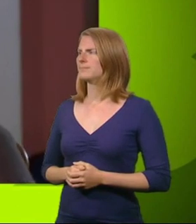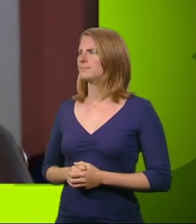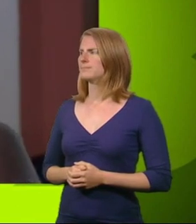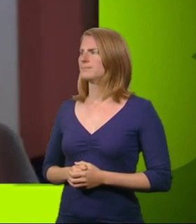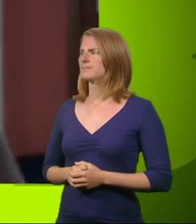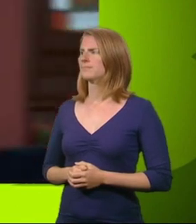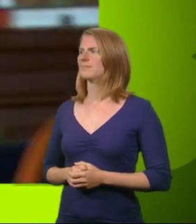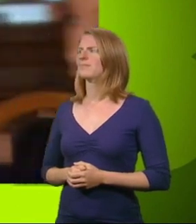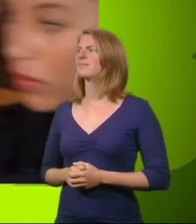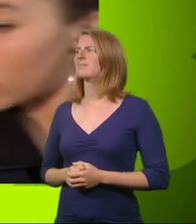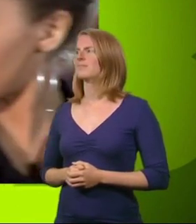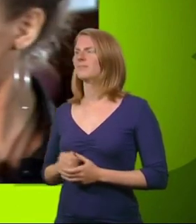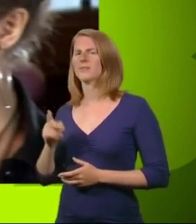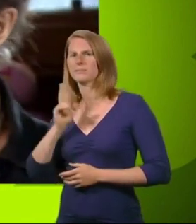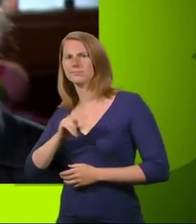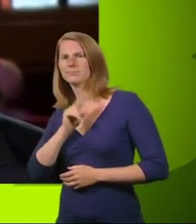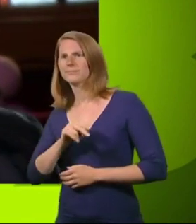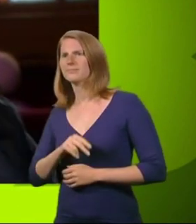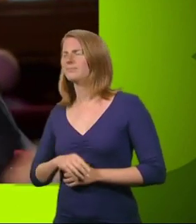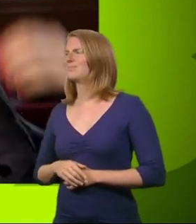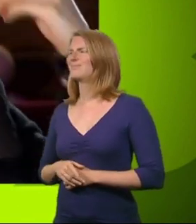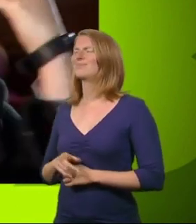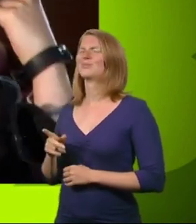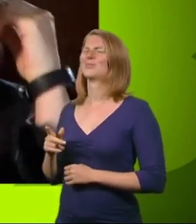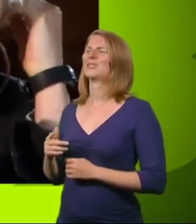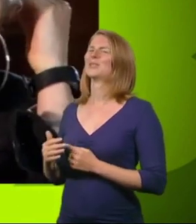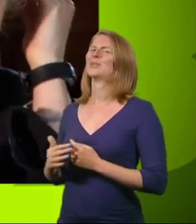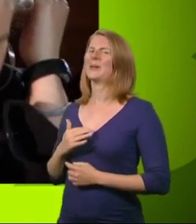Bow or knee? Oh, you are joking me.